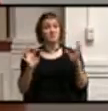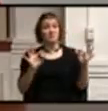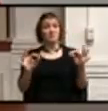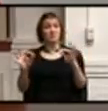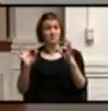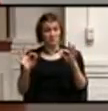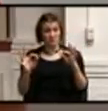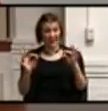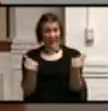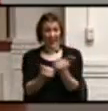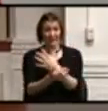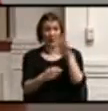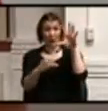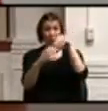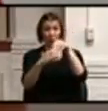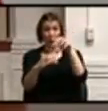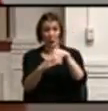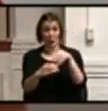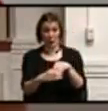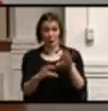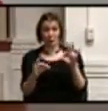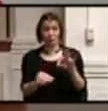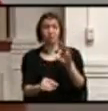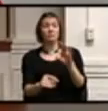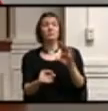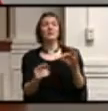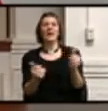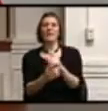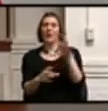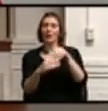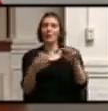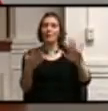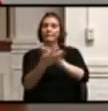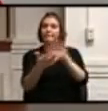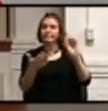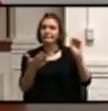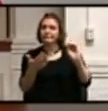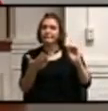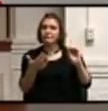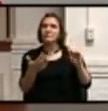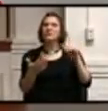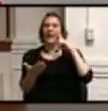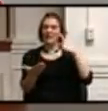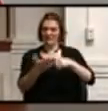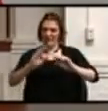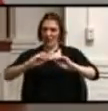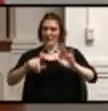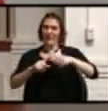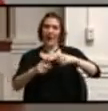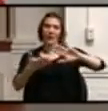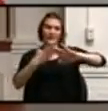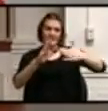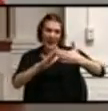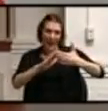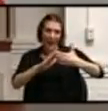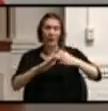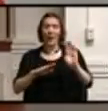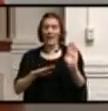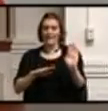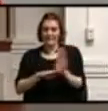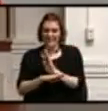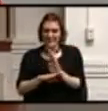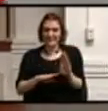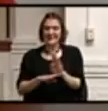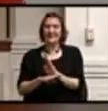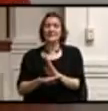material respects the respective financial position of the governmental activities, the business type activities,